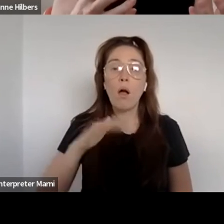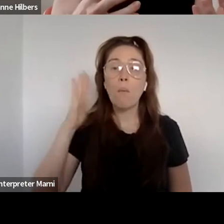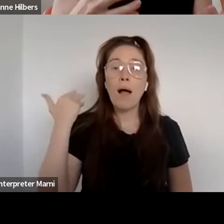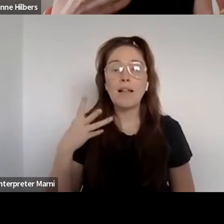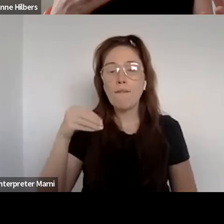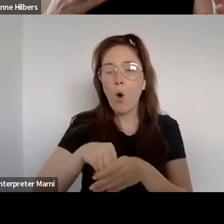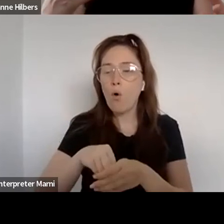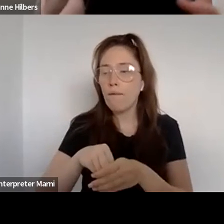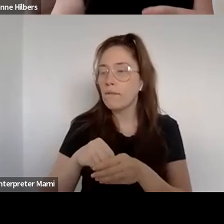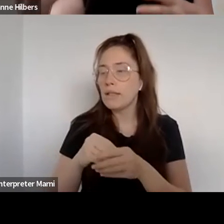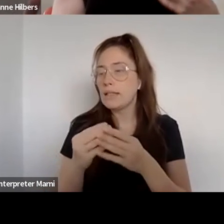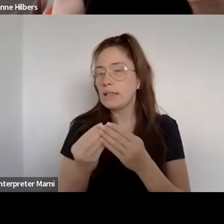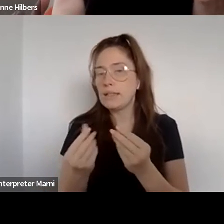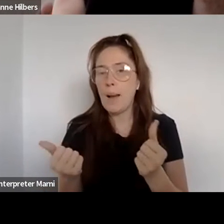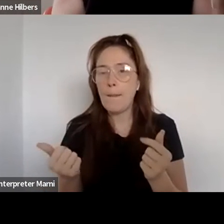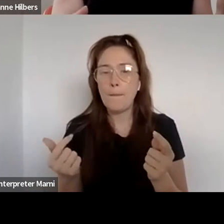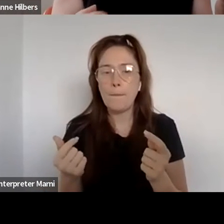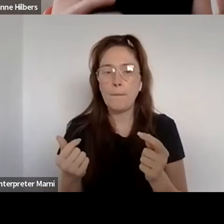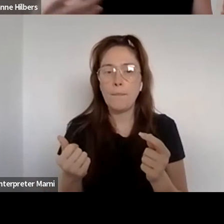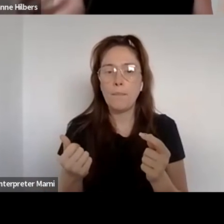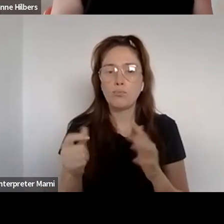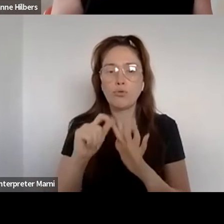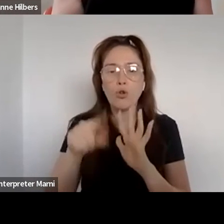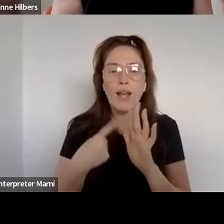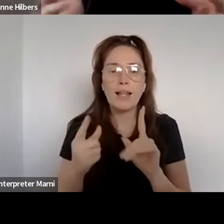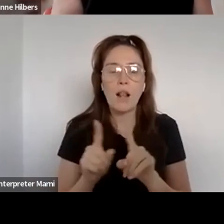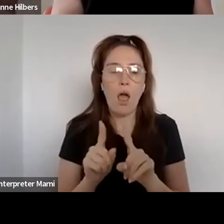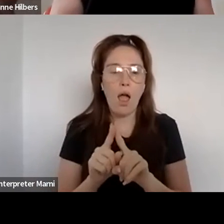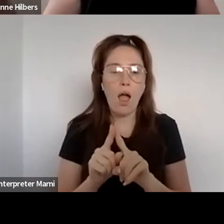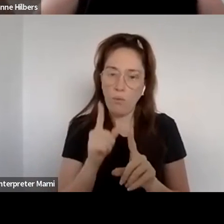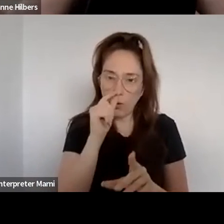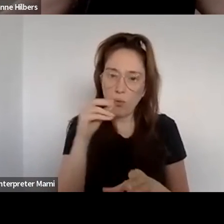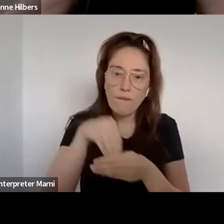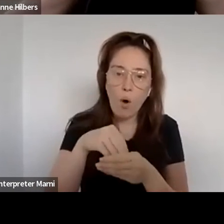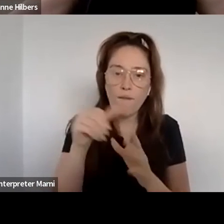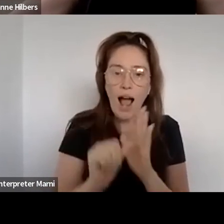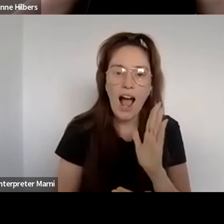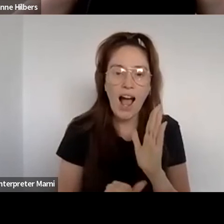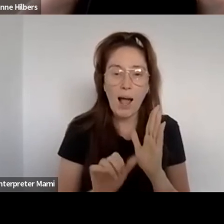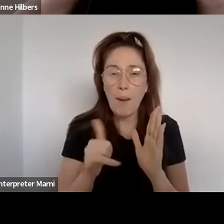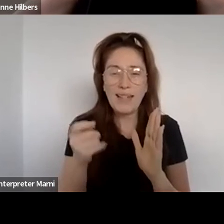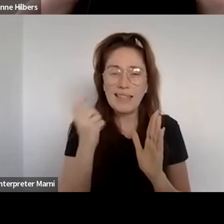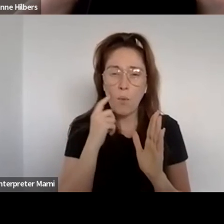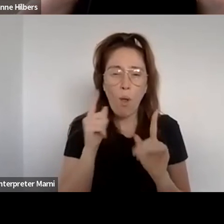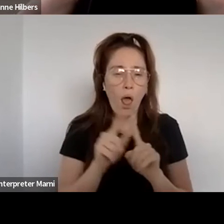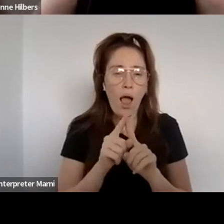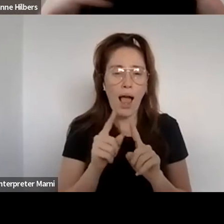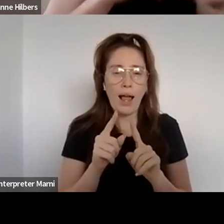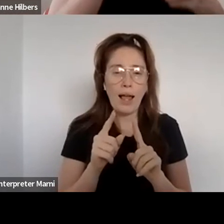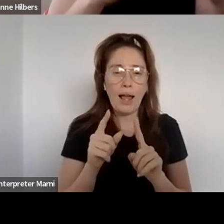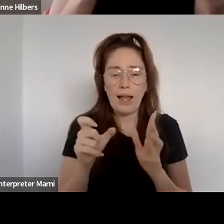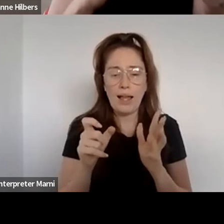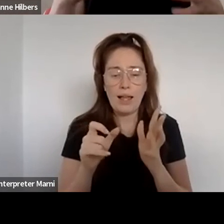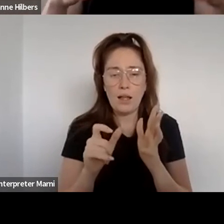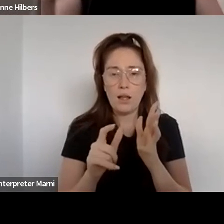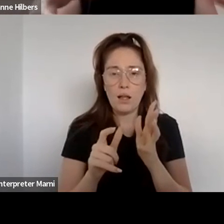where perhaps art can be part of that, whether it is as simple as a casket that has been built by a community